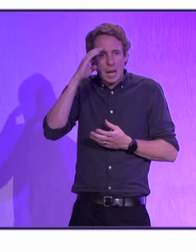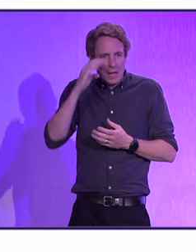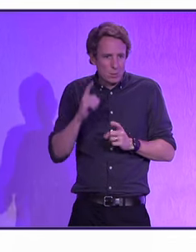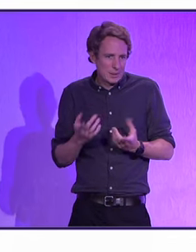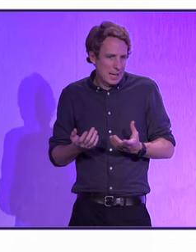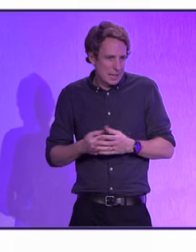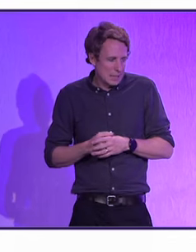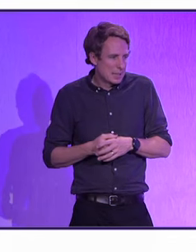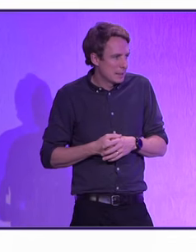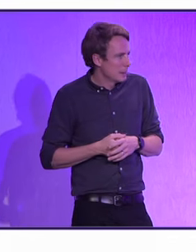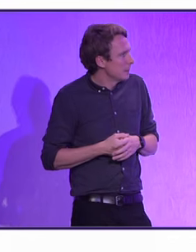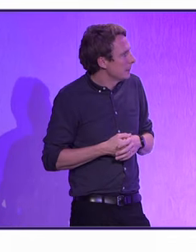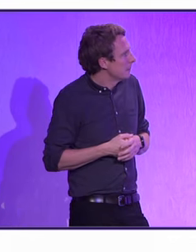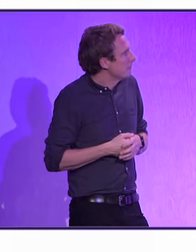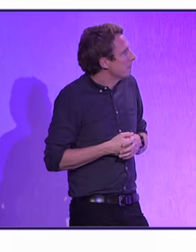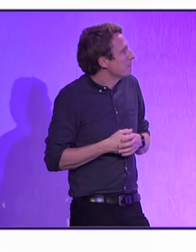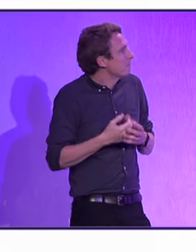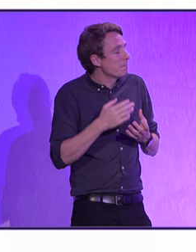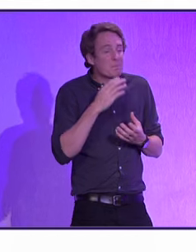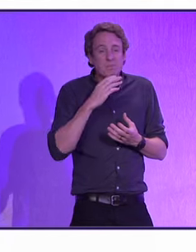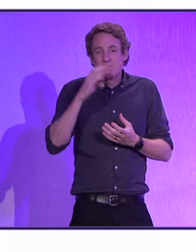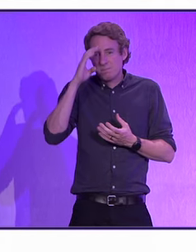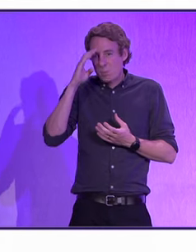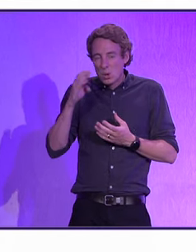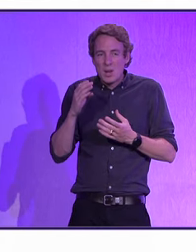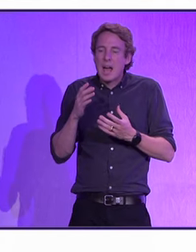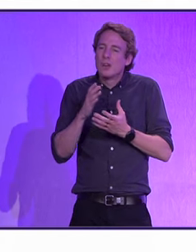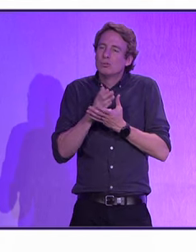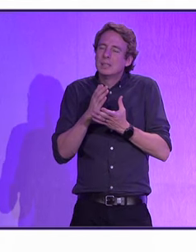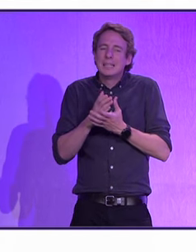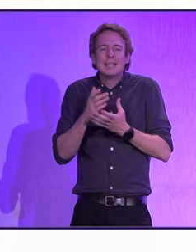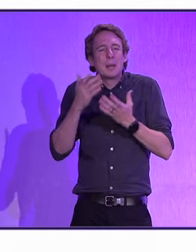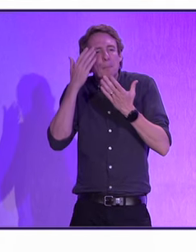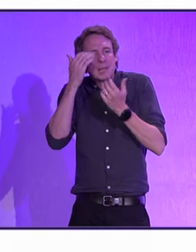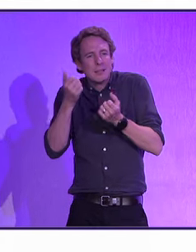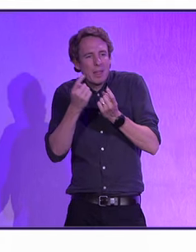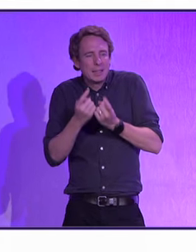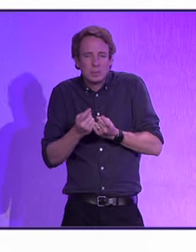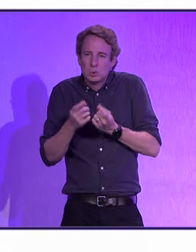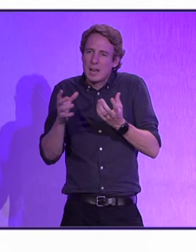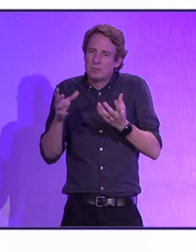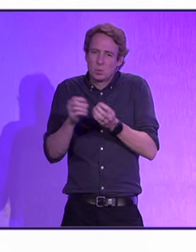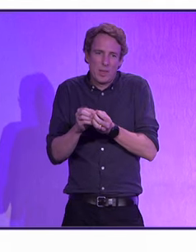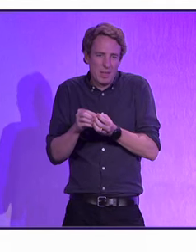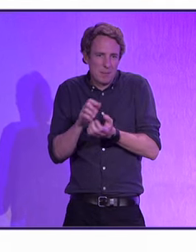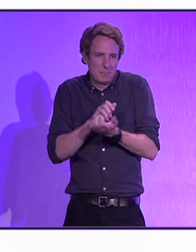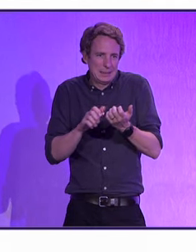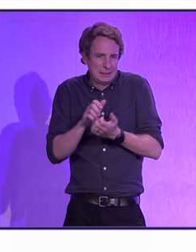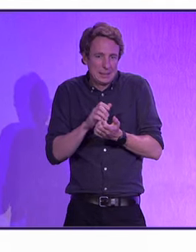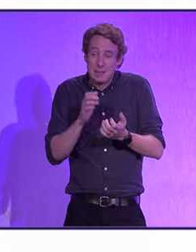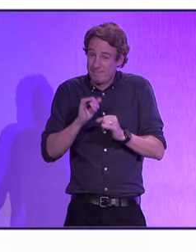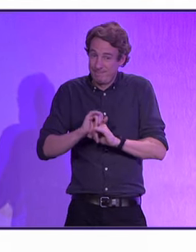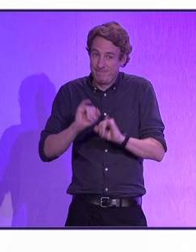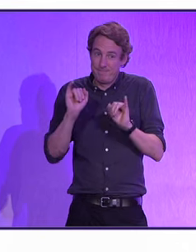basically both of these two and possibly other mental health issues together. And it is really bad, and